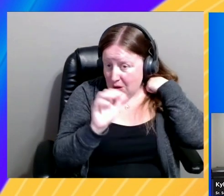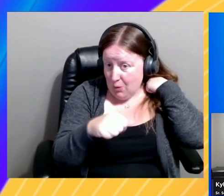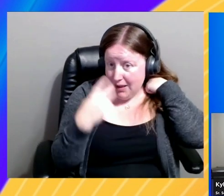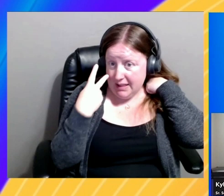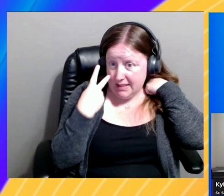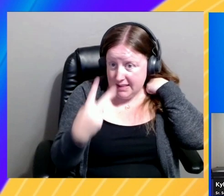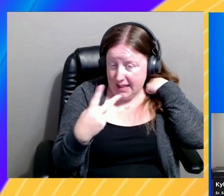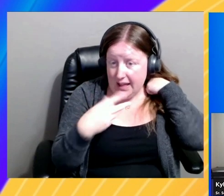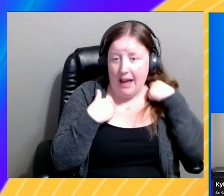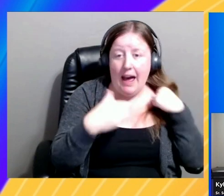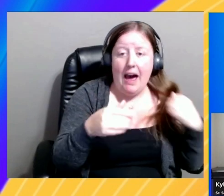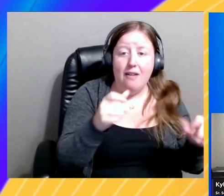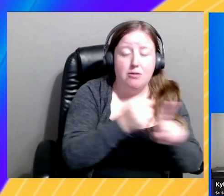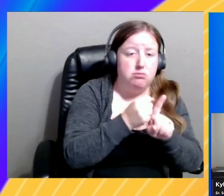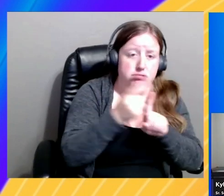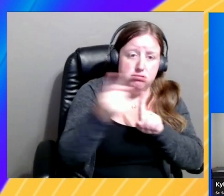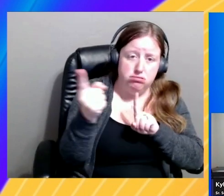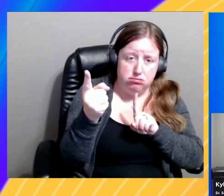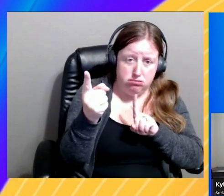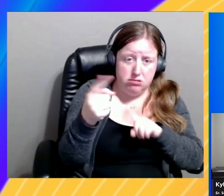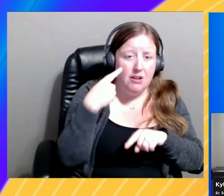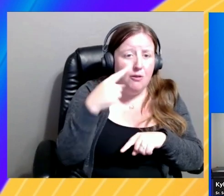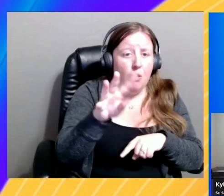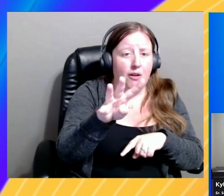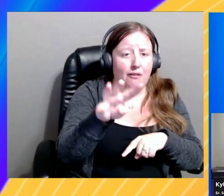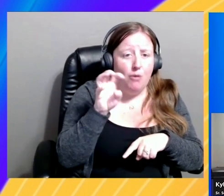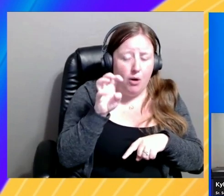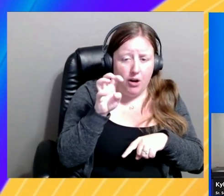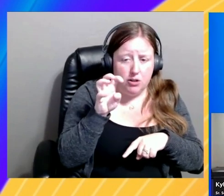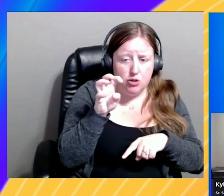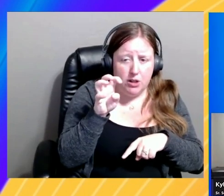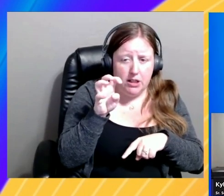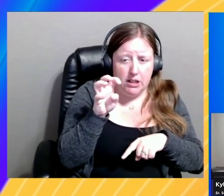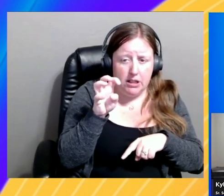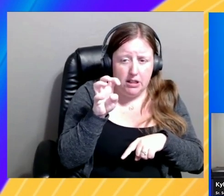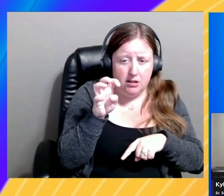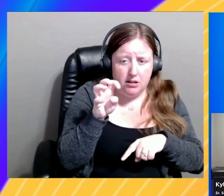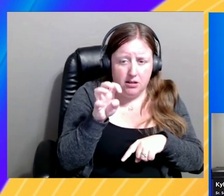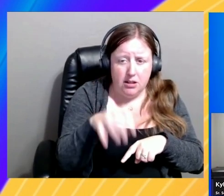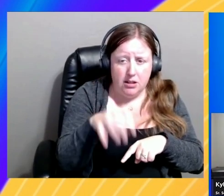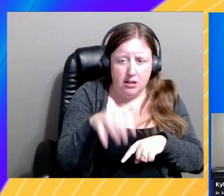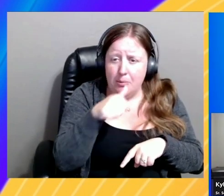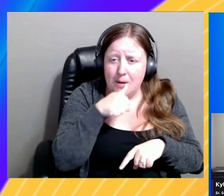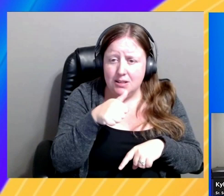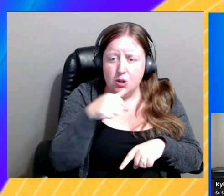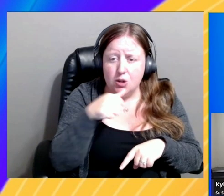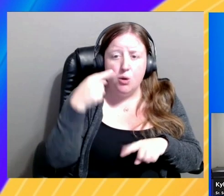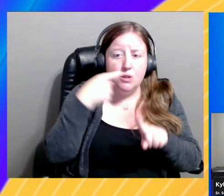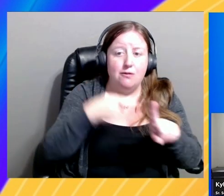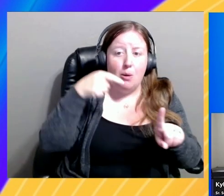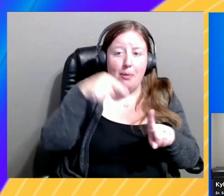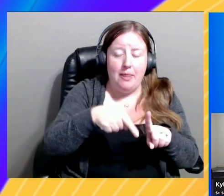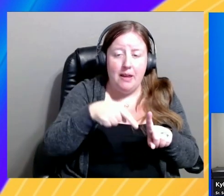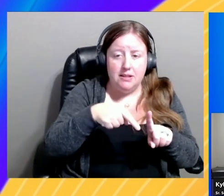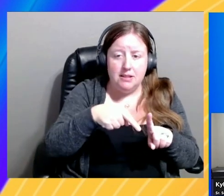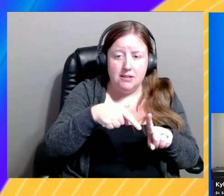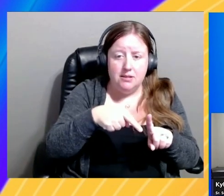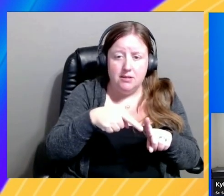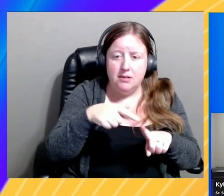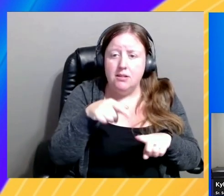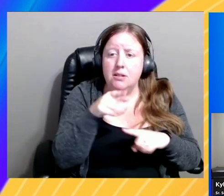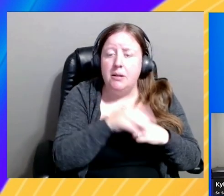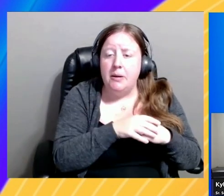anomalous amount of 400 status codes coming from this ALB,